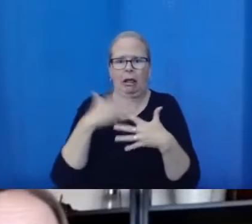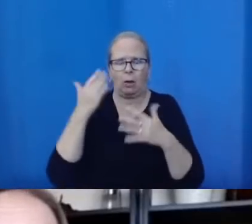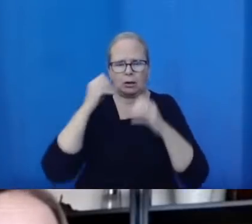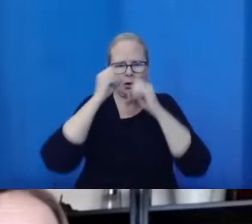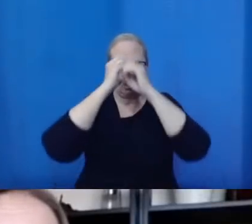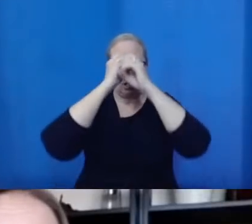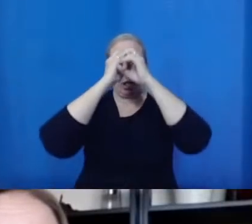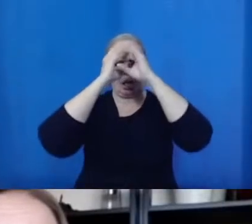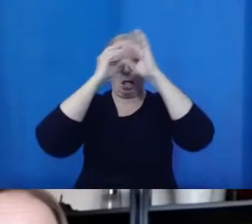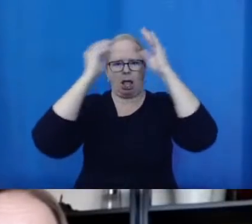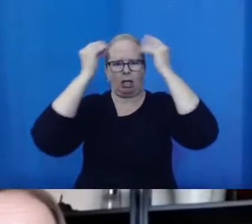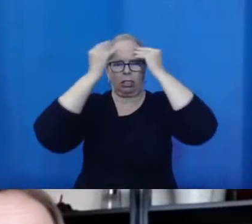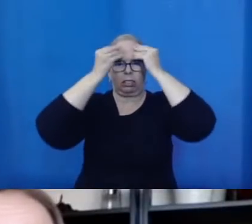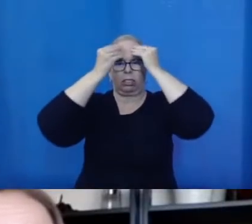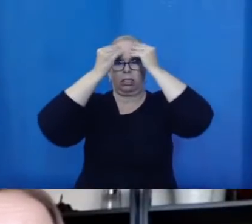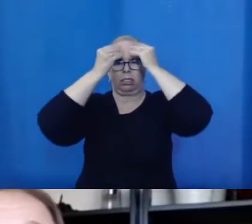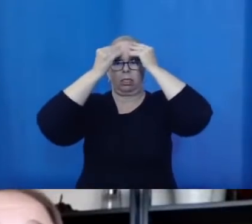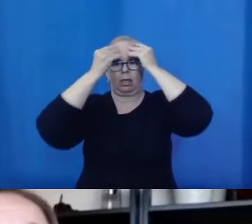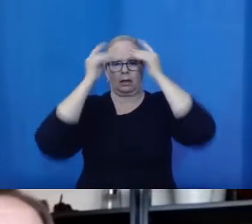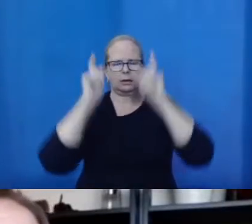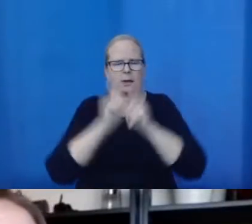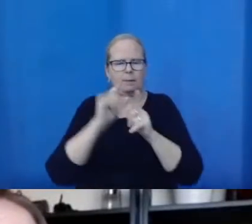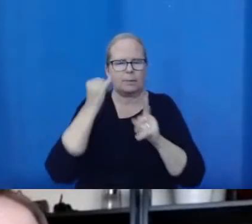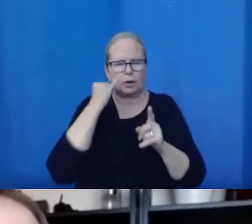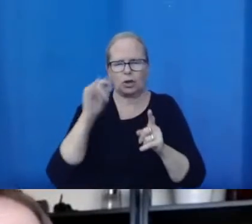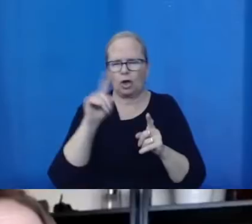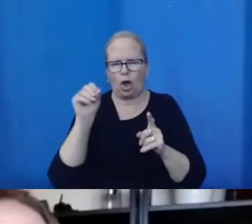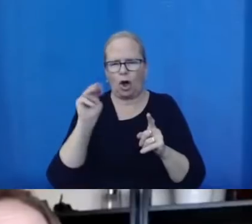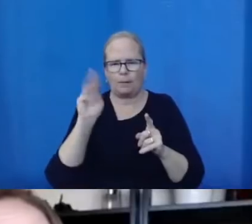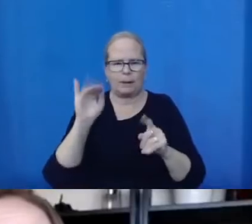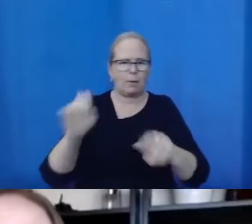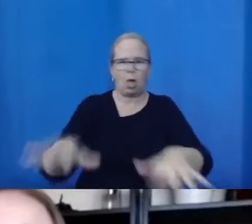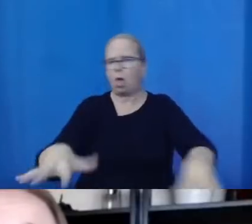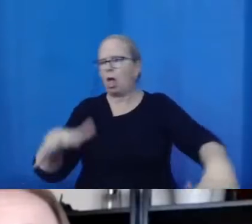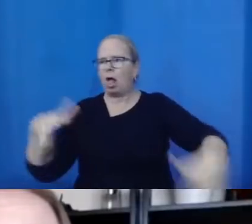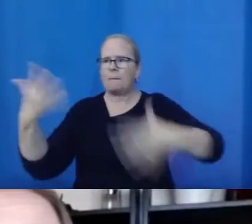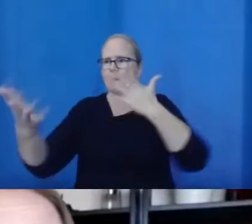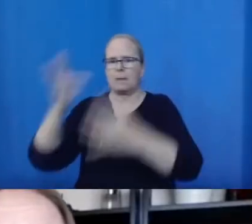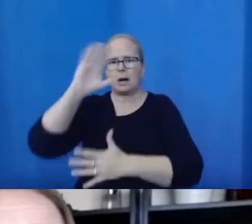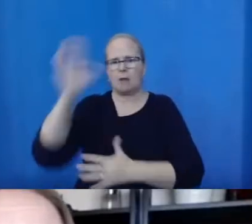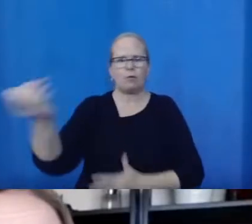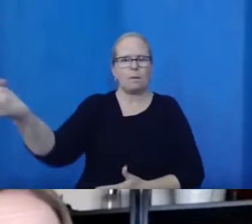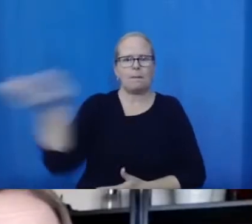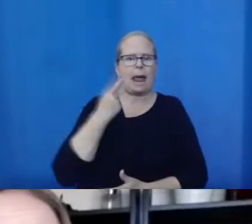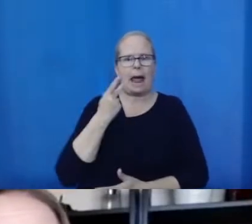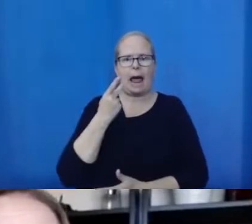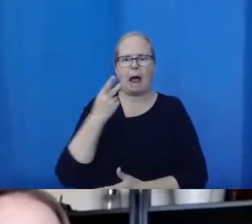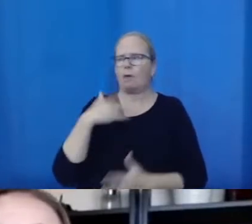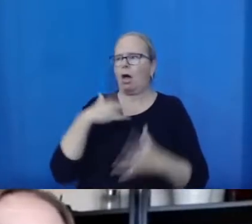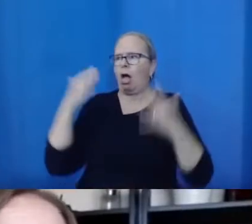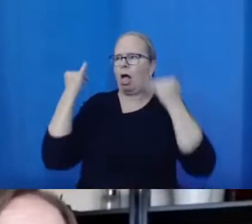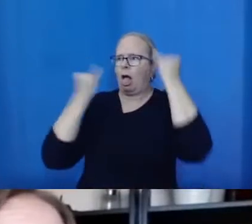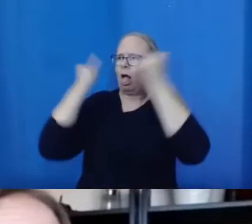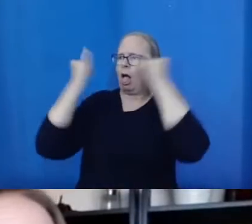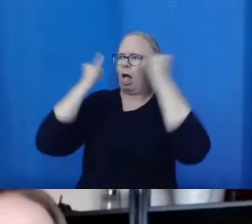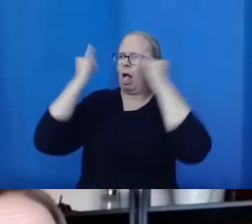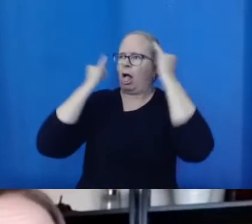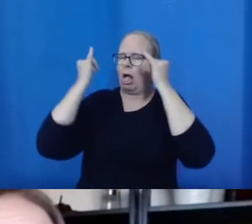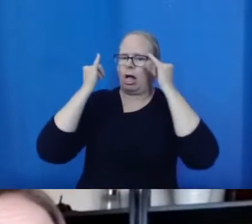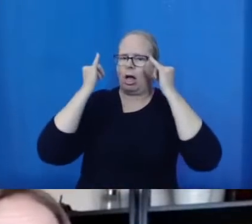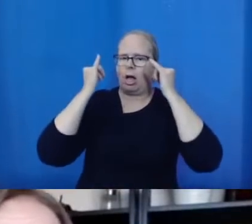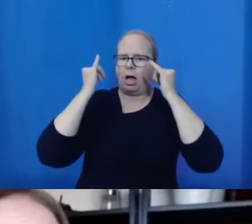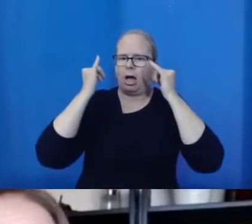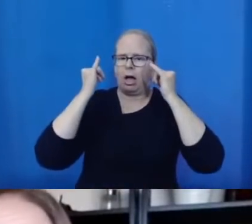information, but in a very factual sort of way. But being able to play with them and making sure